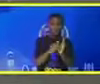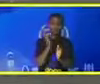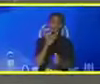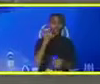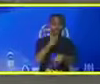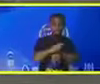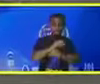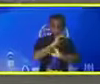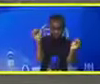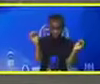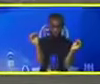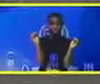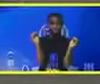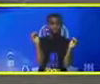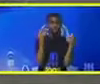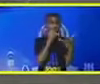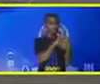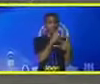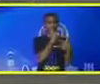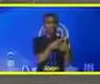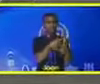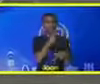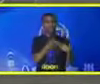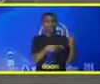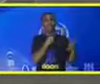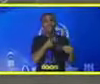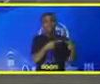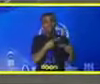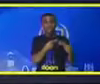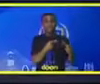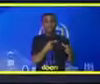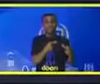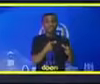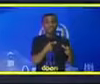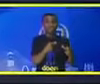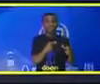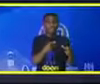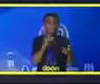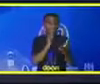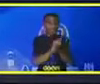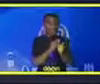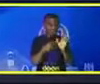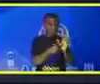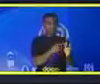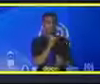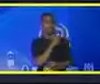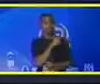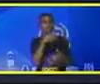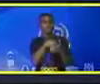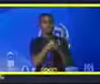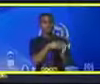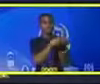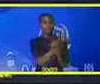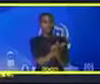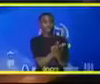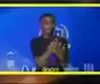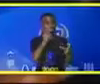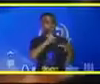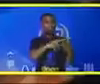again. Unusual kindness. That's what was shown Joseph when he was in prison. Number two, unusual